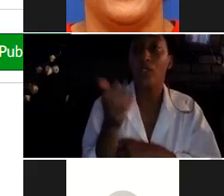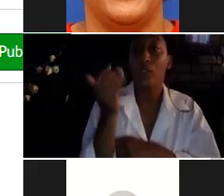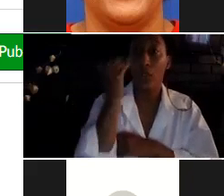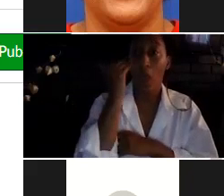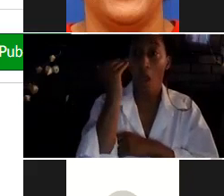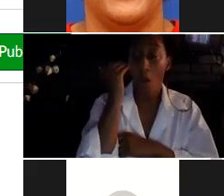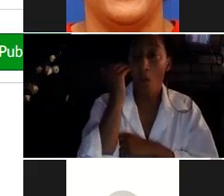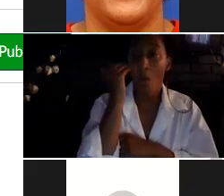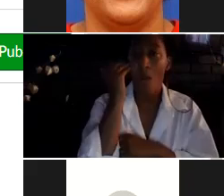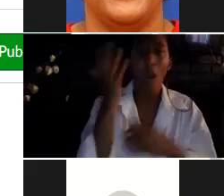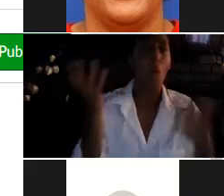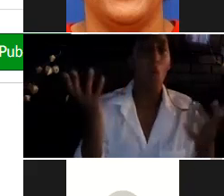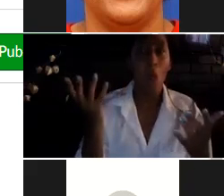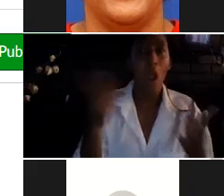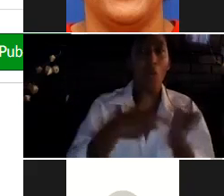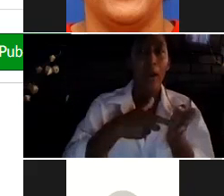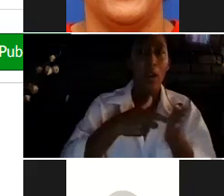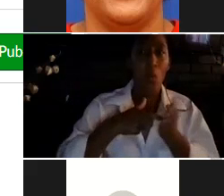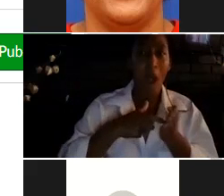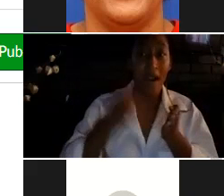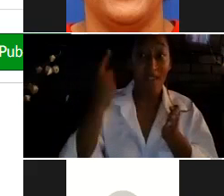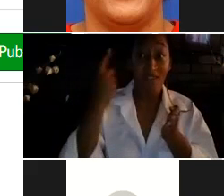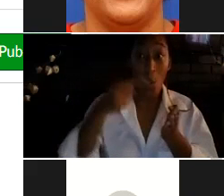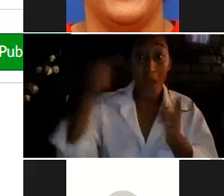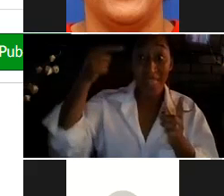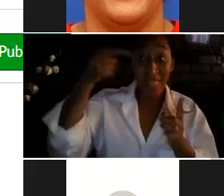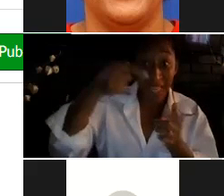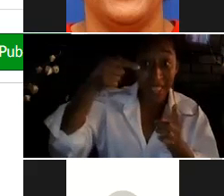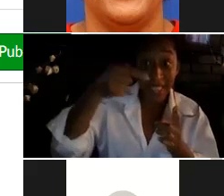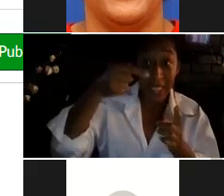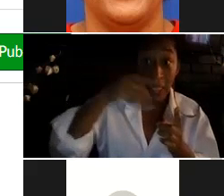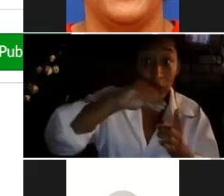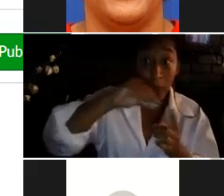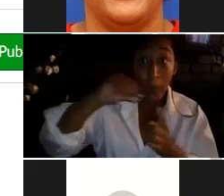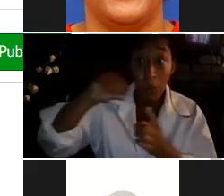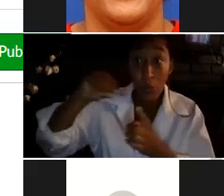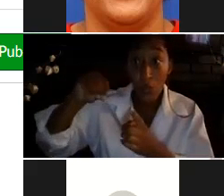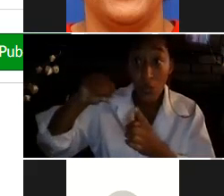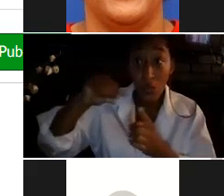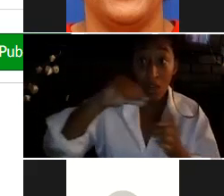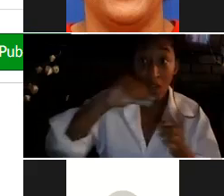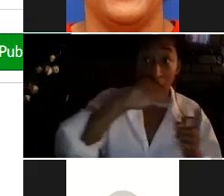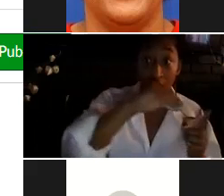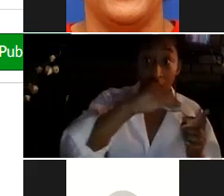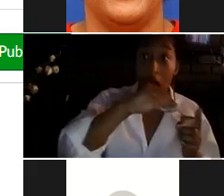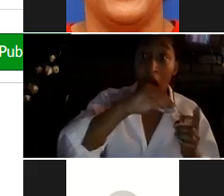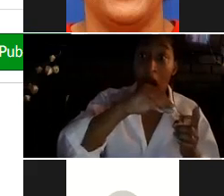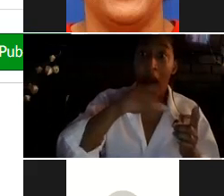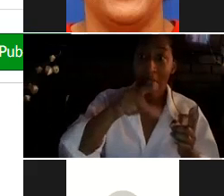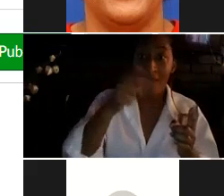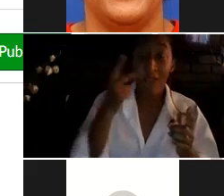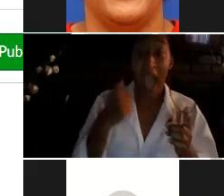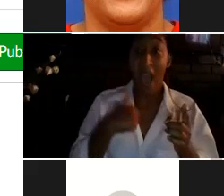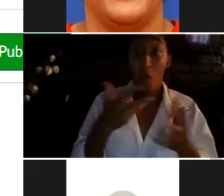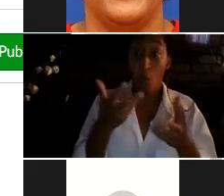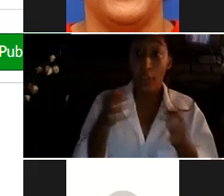required if we're going to be, if to establish that an object is moving, right? If our goal is to describe a moving object, then